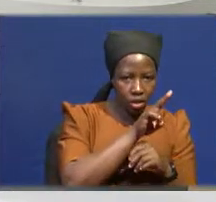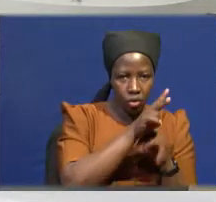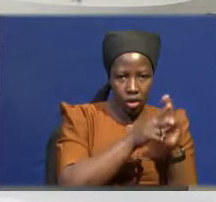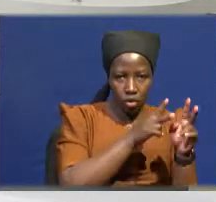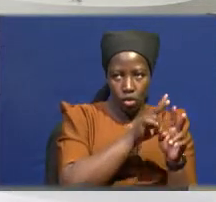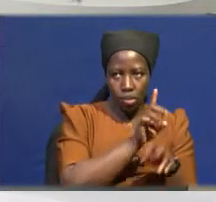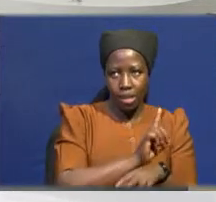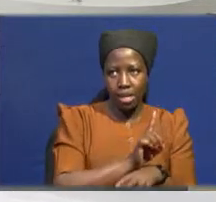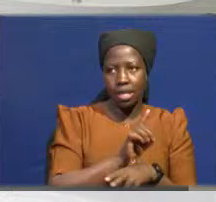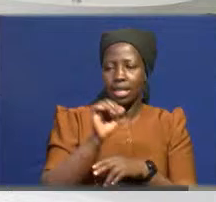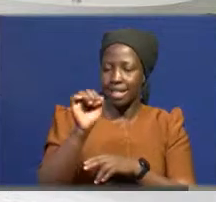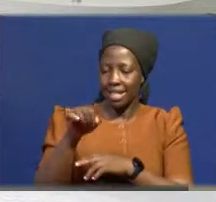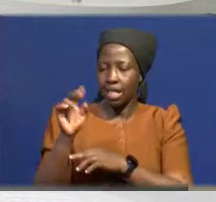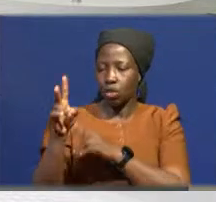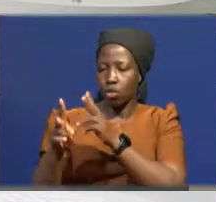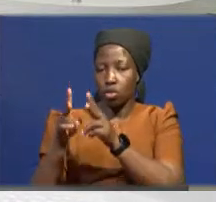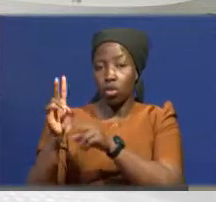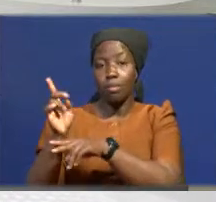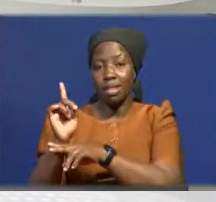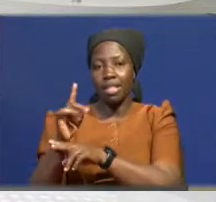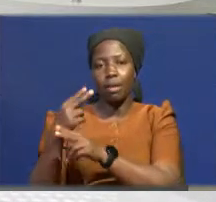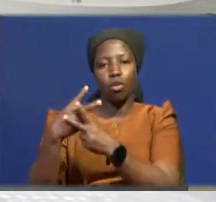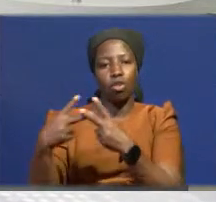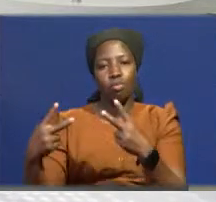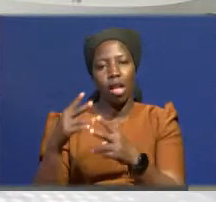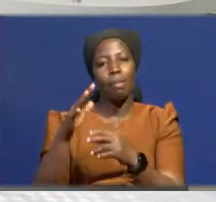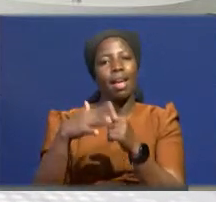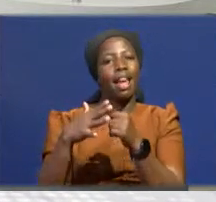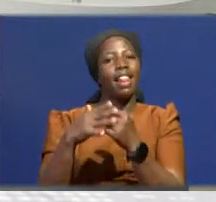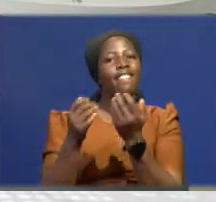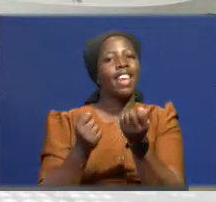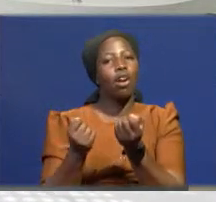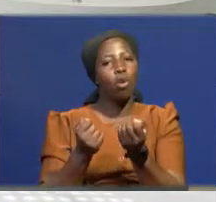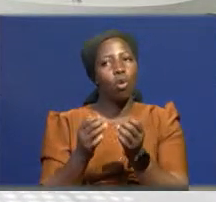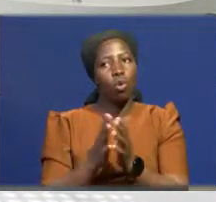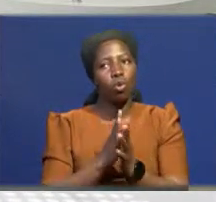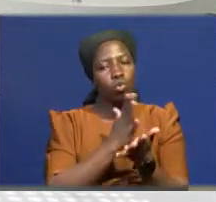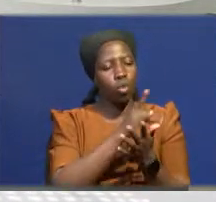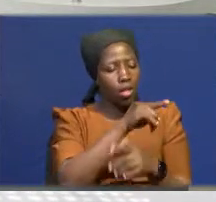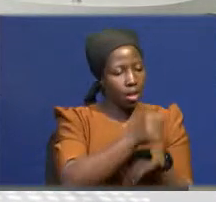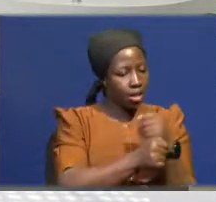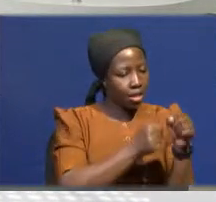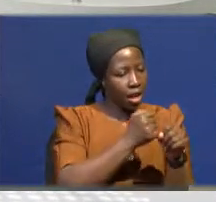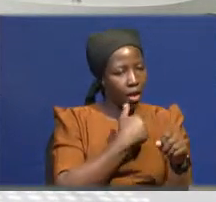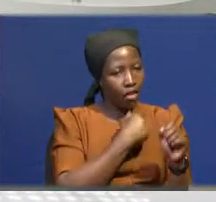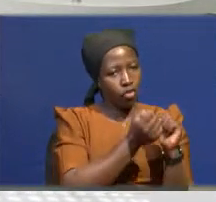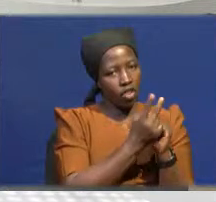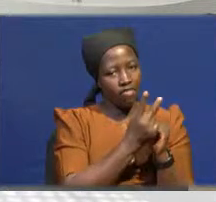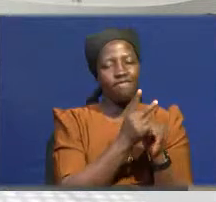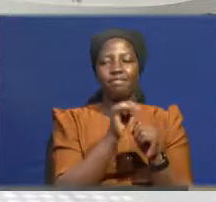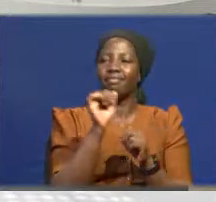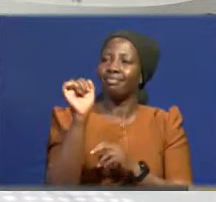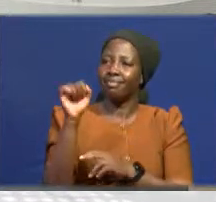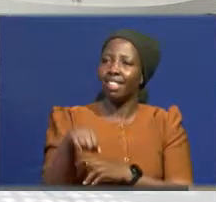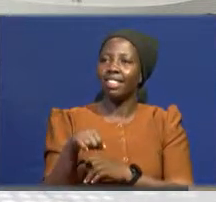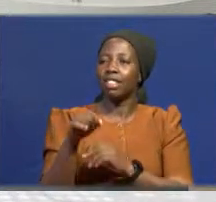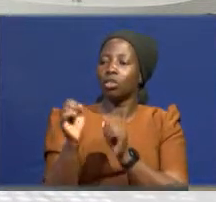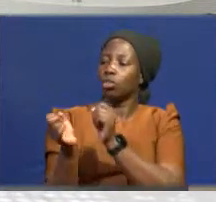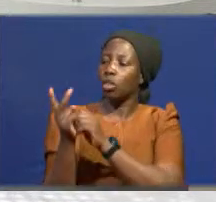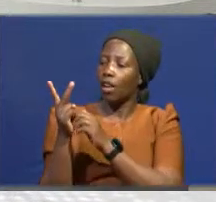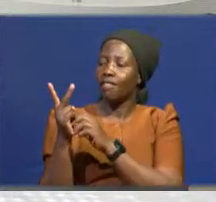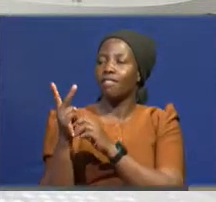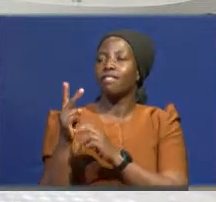22 minutes. Now take times 9 cars. Mm-hmm. Actually, there were 12 easy, I think. Exactly. Mm-hmm. Now 12.